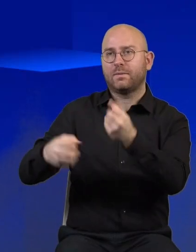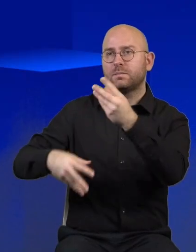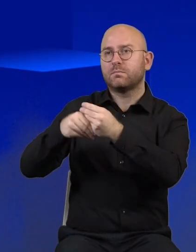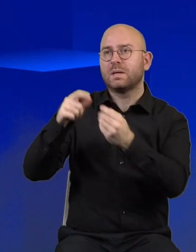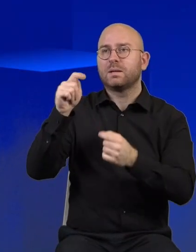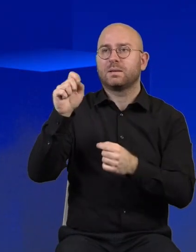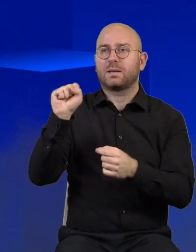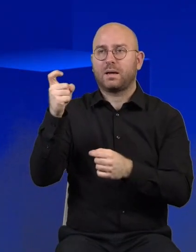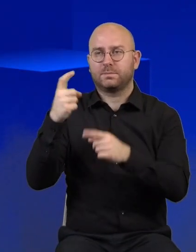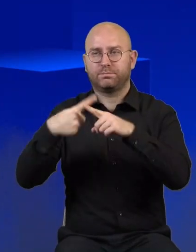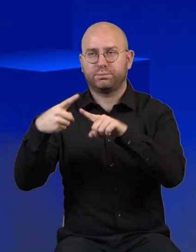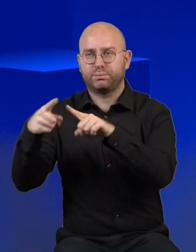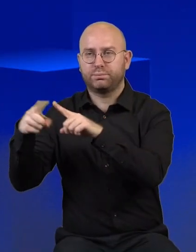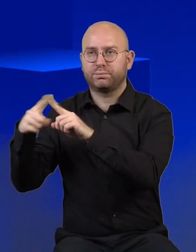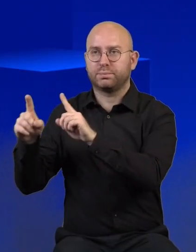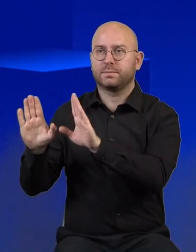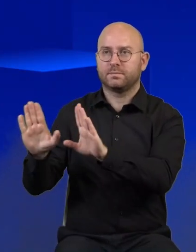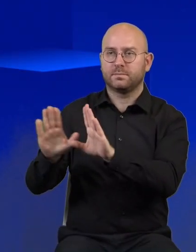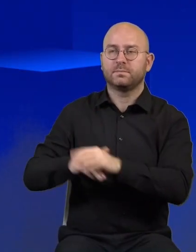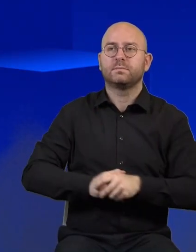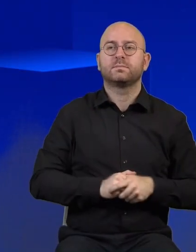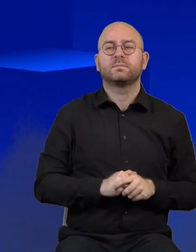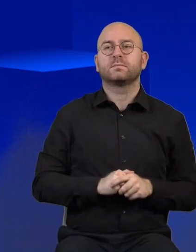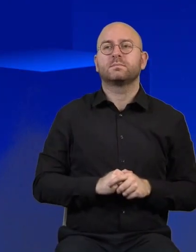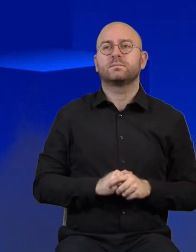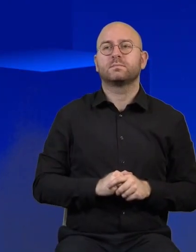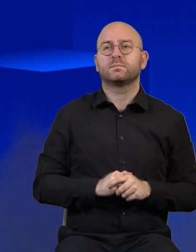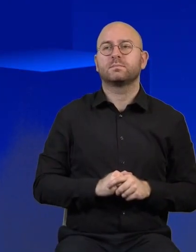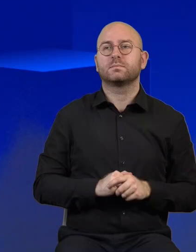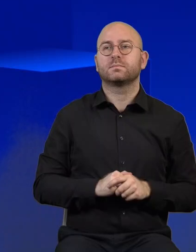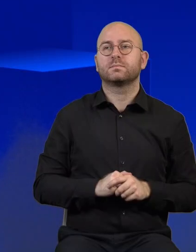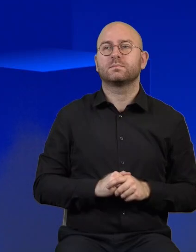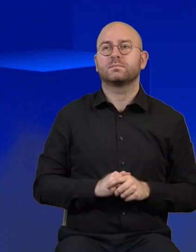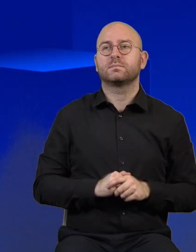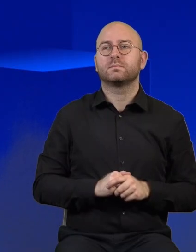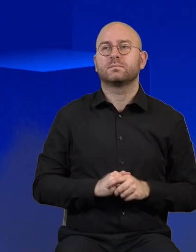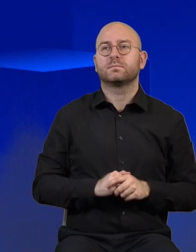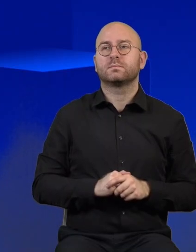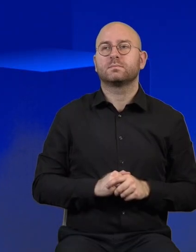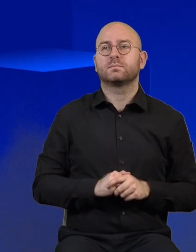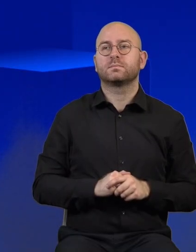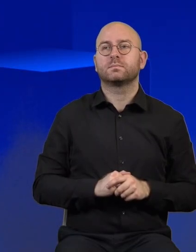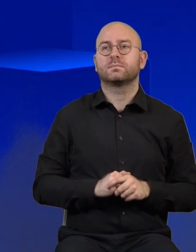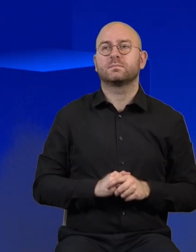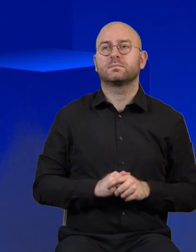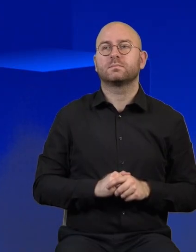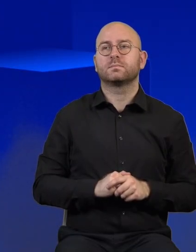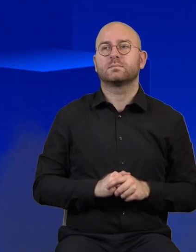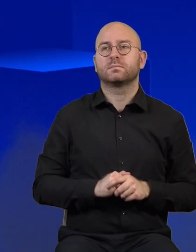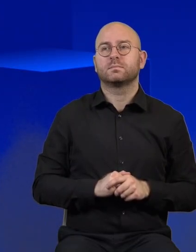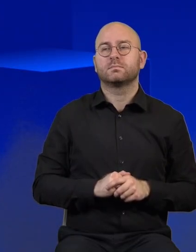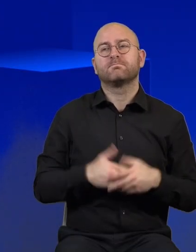are to follow the objectives of the climate policy, so the Green